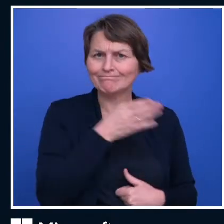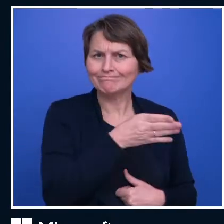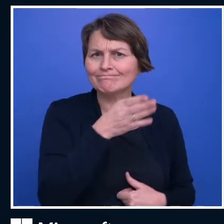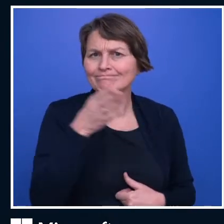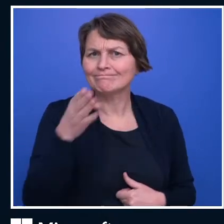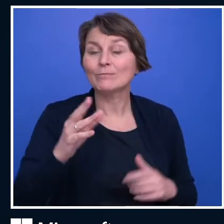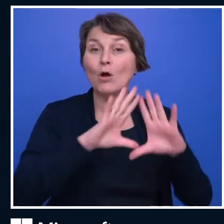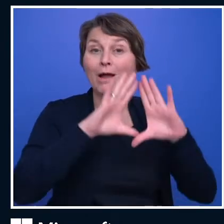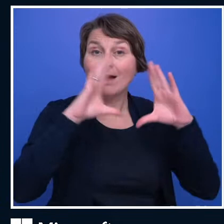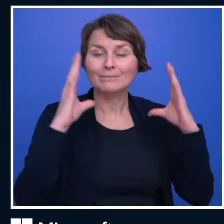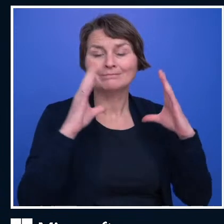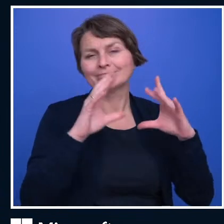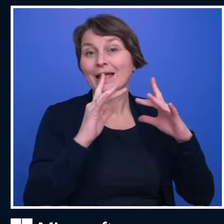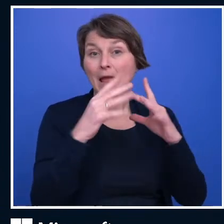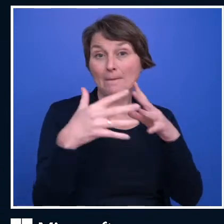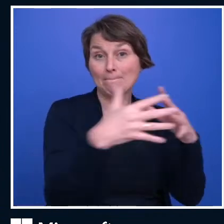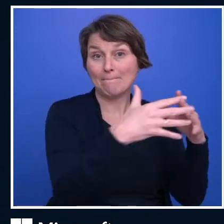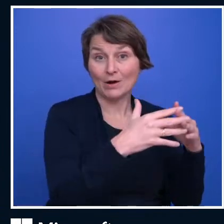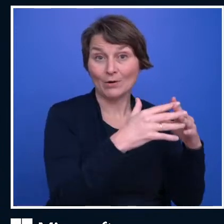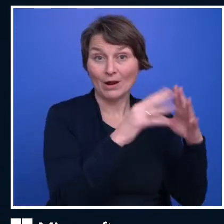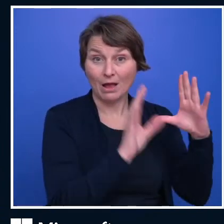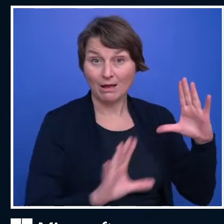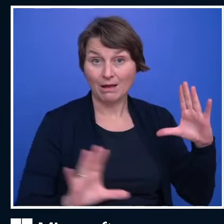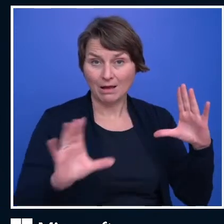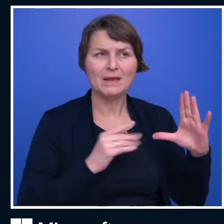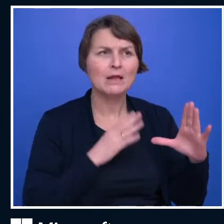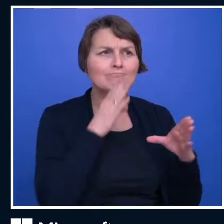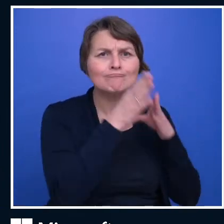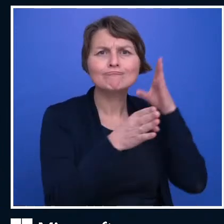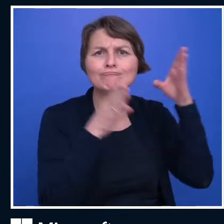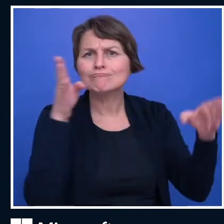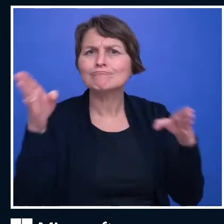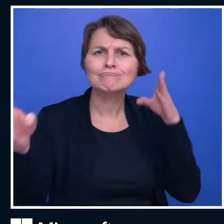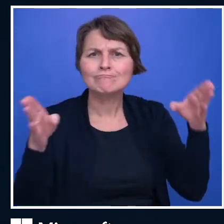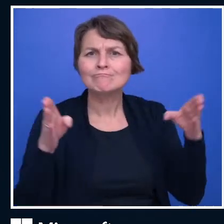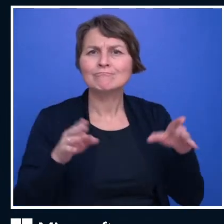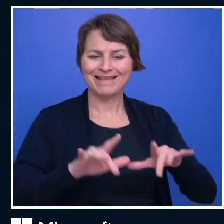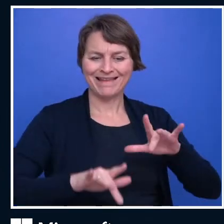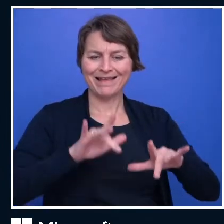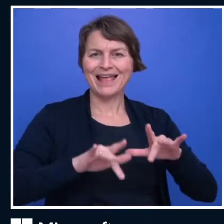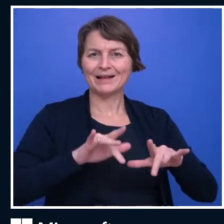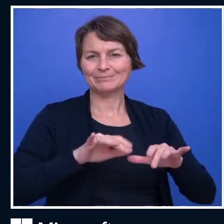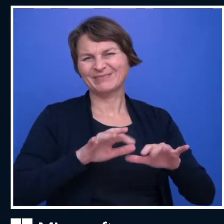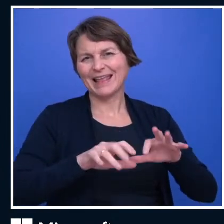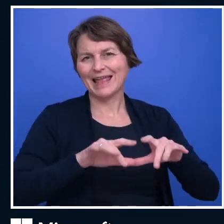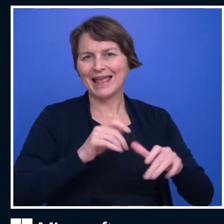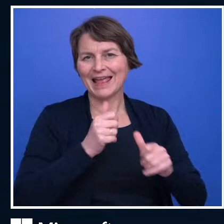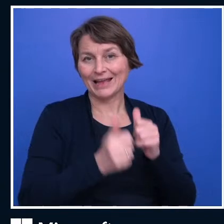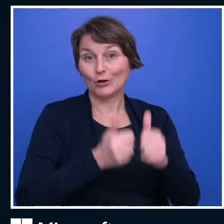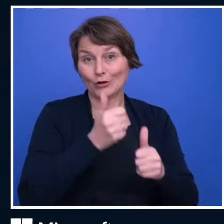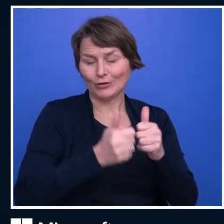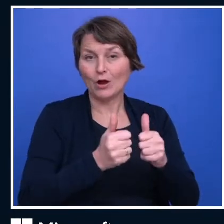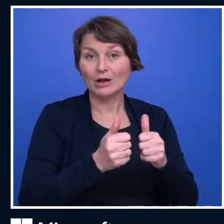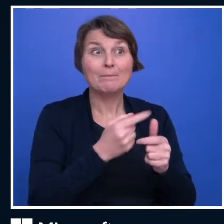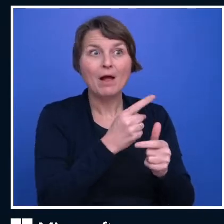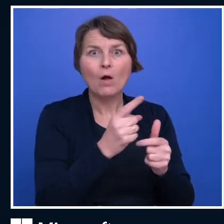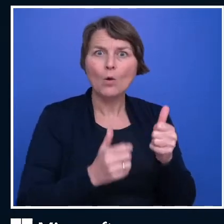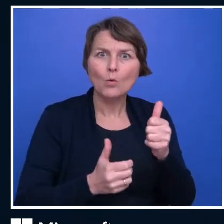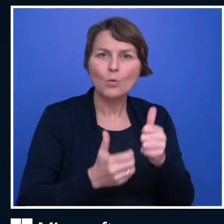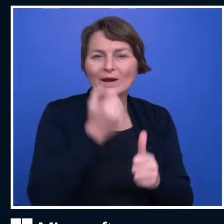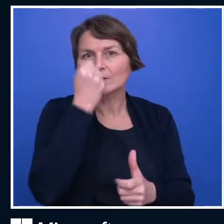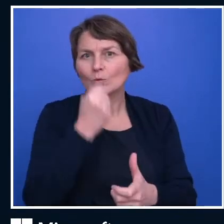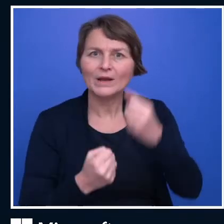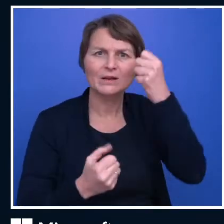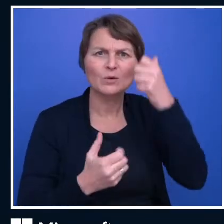no matter where I went, the winning teams were always deploying intelligent AI solutions. And whether that was